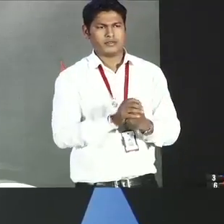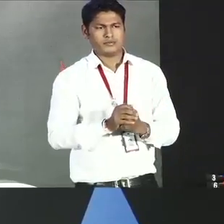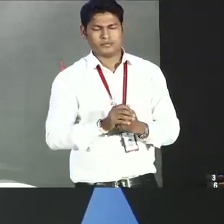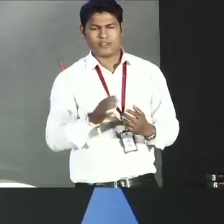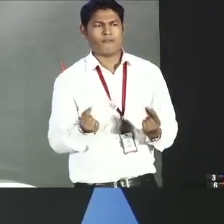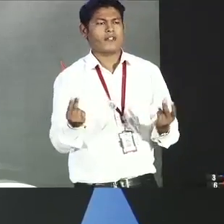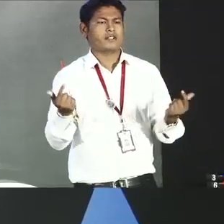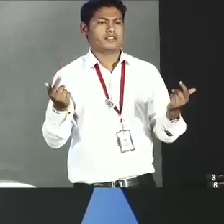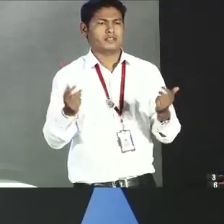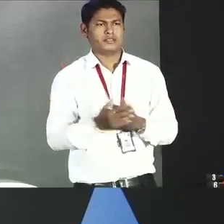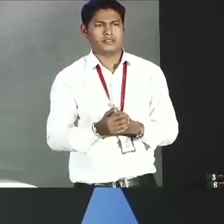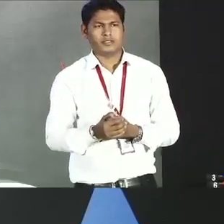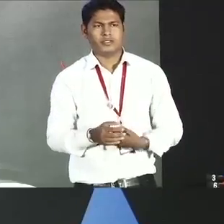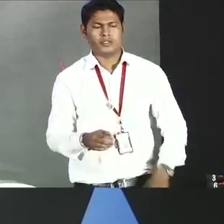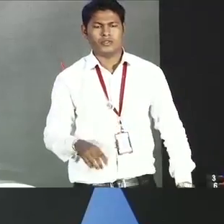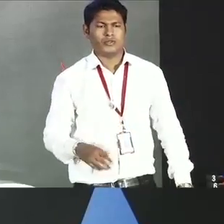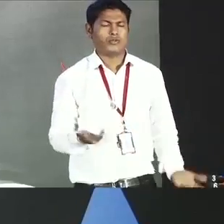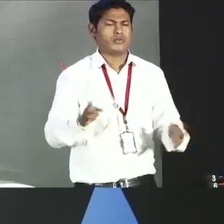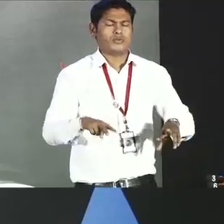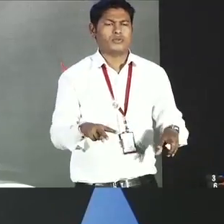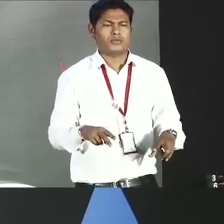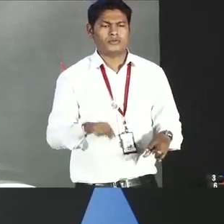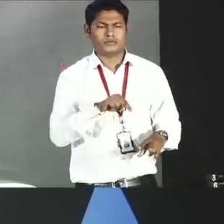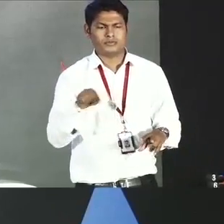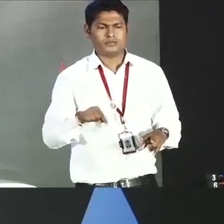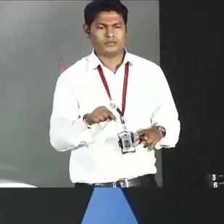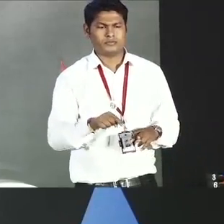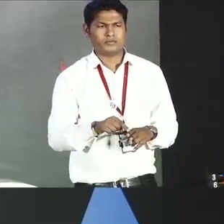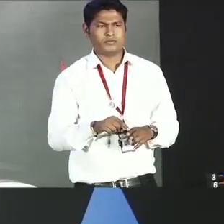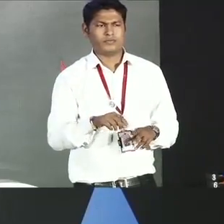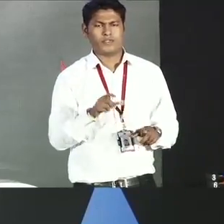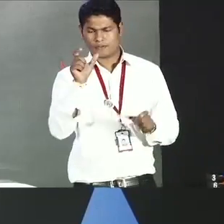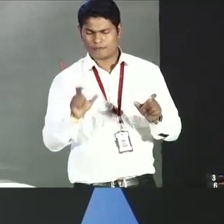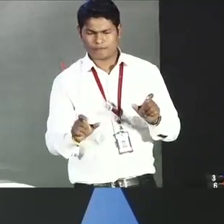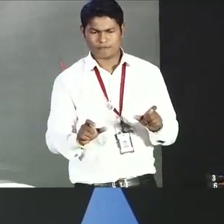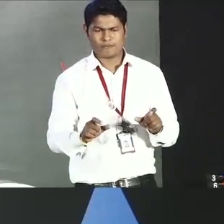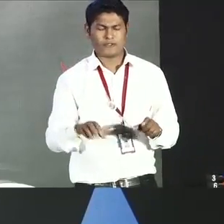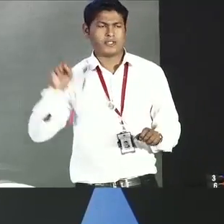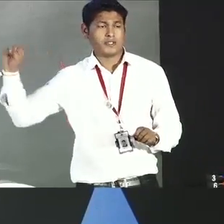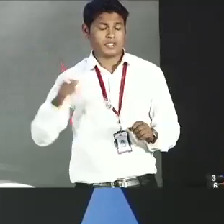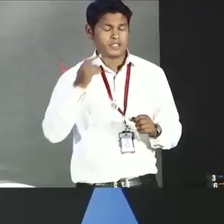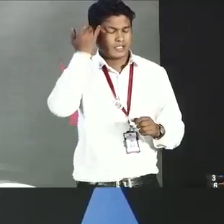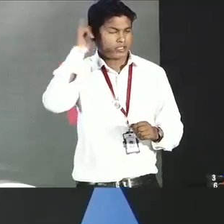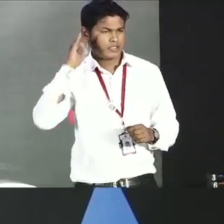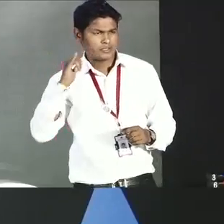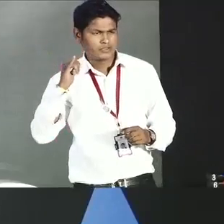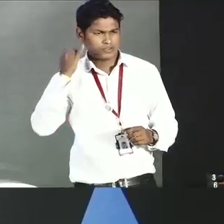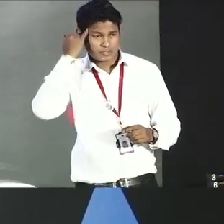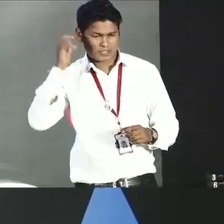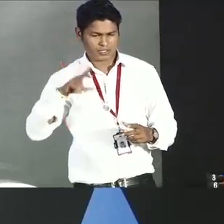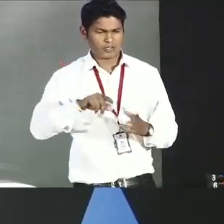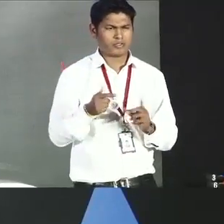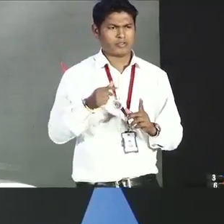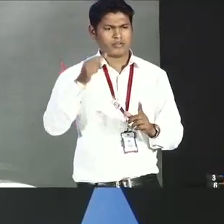fast, right? So this is a problem that's only getting worse. And so we decided to think about what's a technology